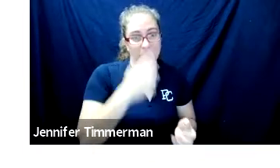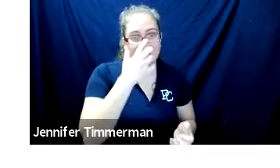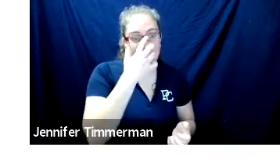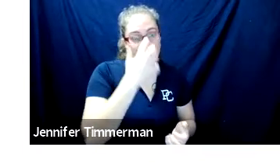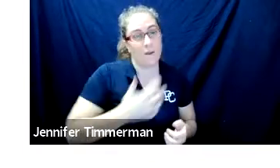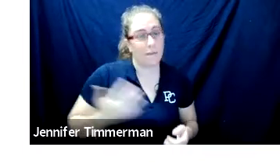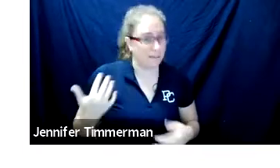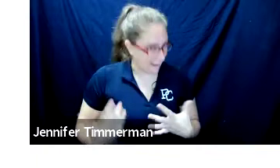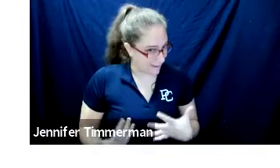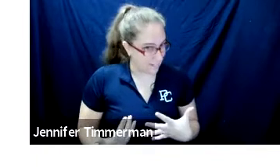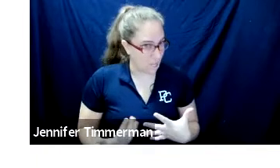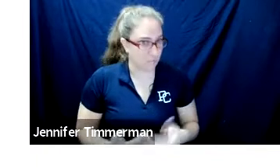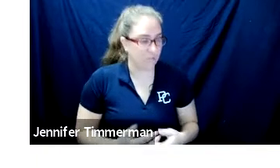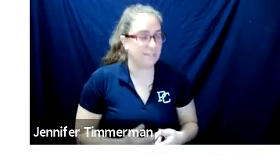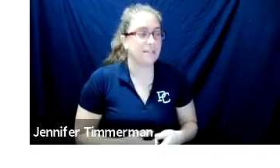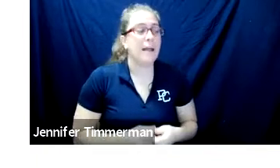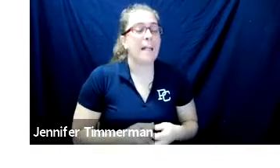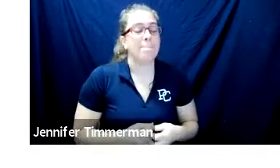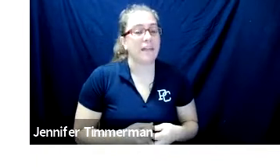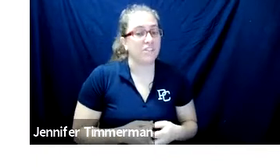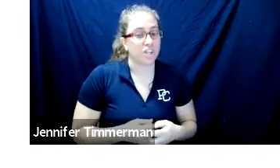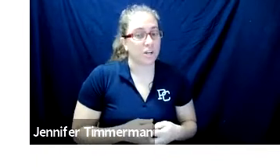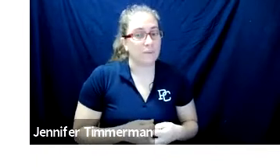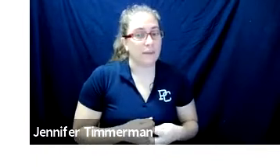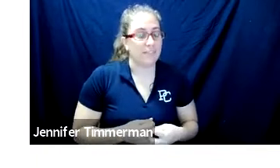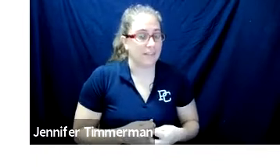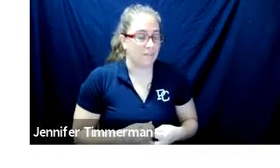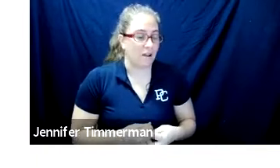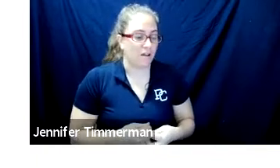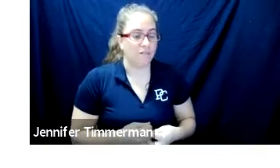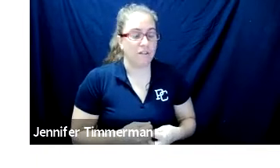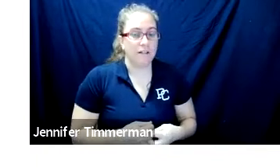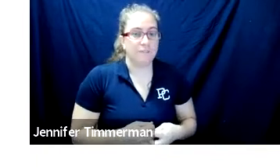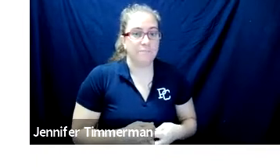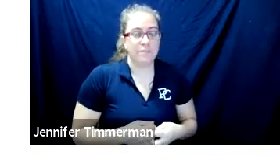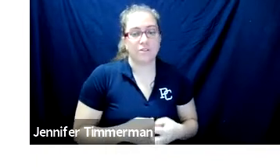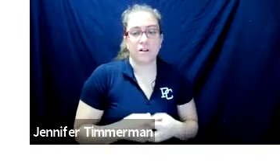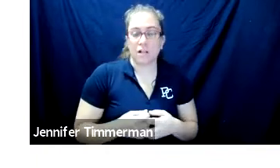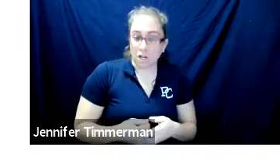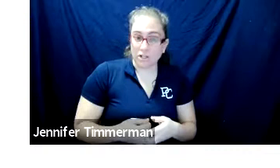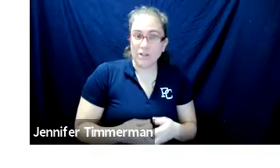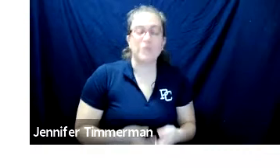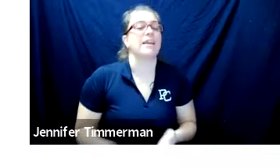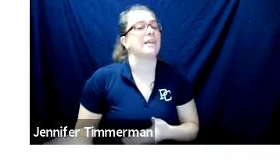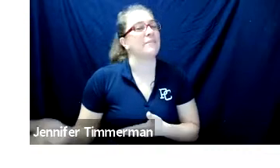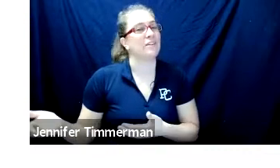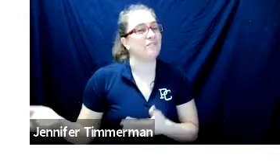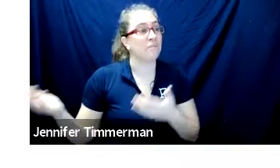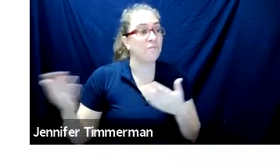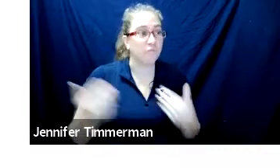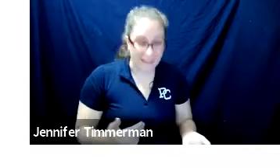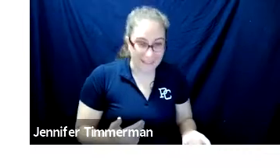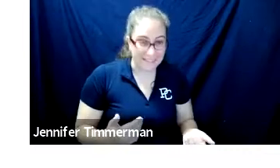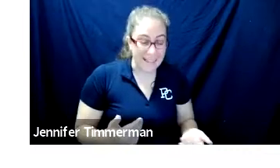Connecticut that was set up way back in the 1800s. We had a gentleman by the name of Monsieur Clark, who came here